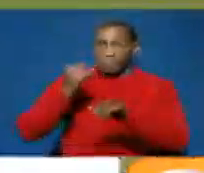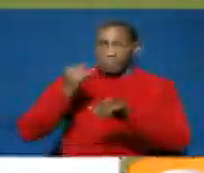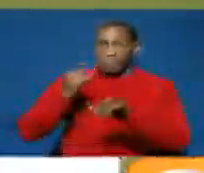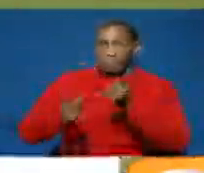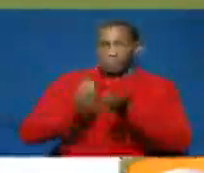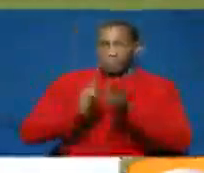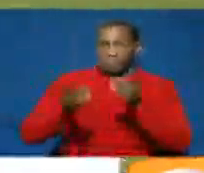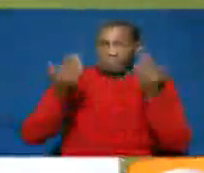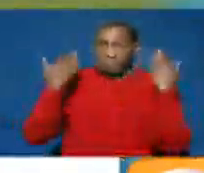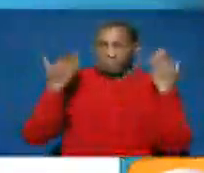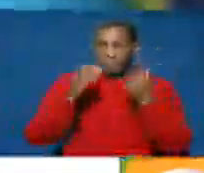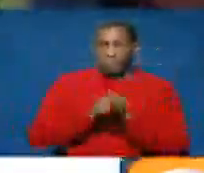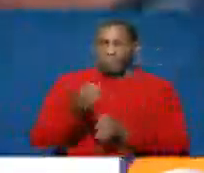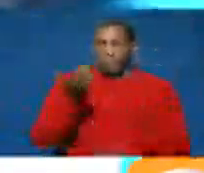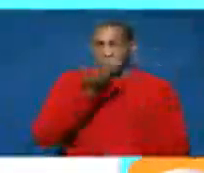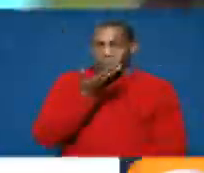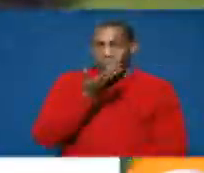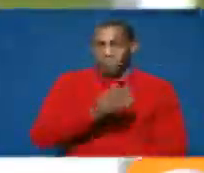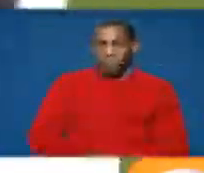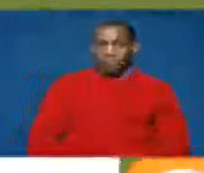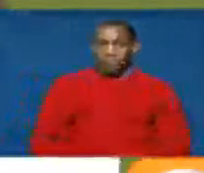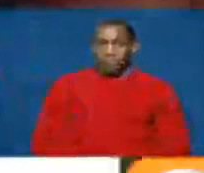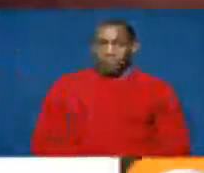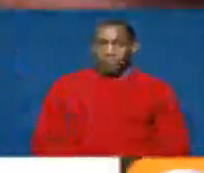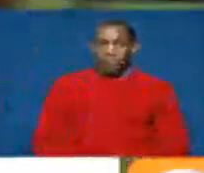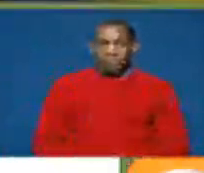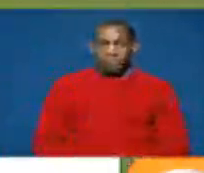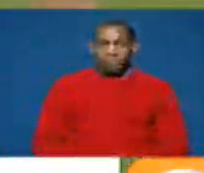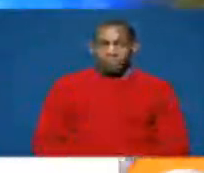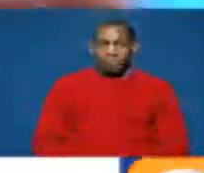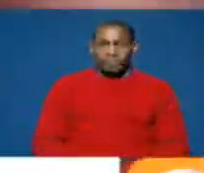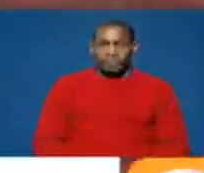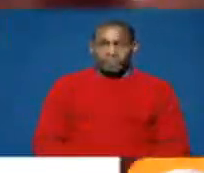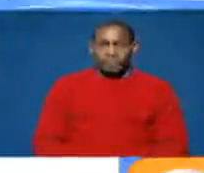tonight at the Alexander Stadium.